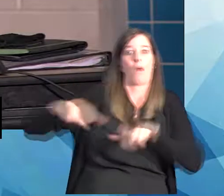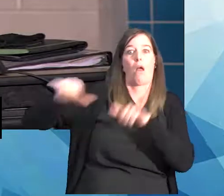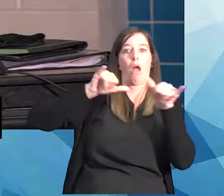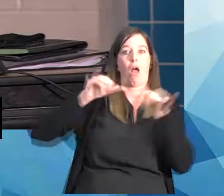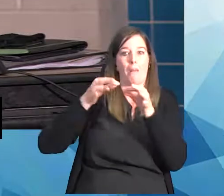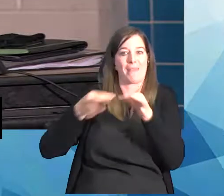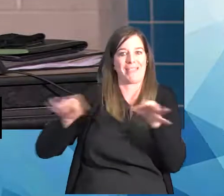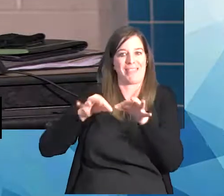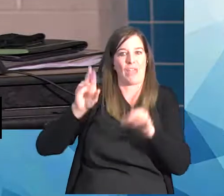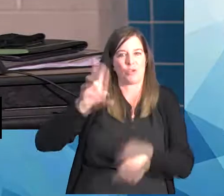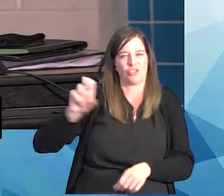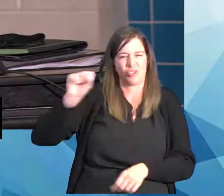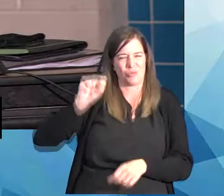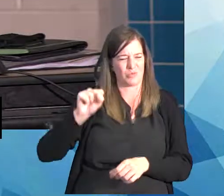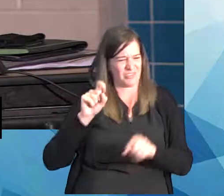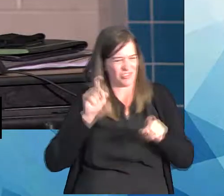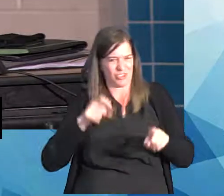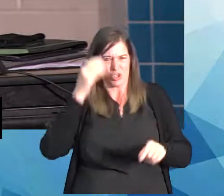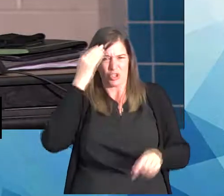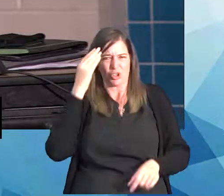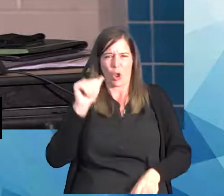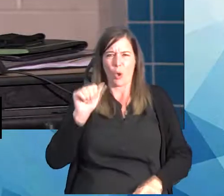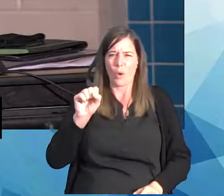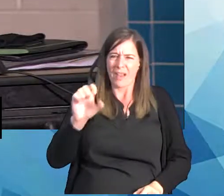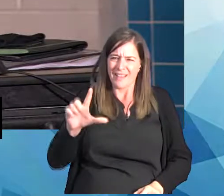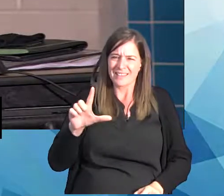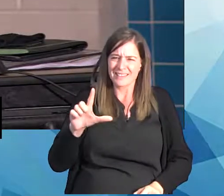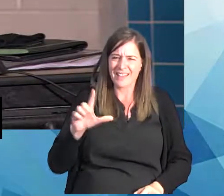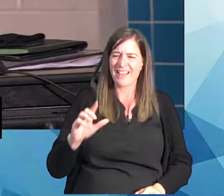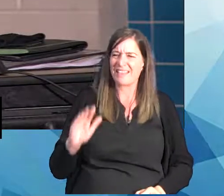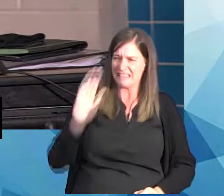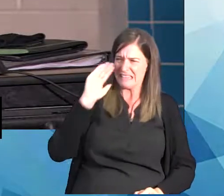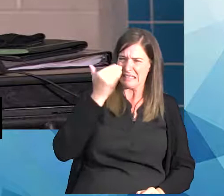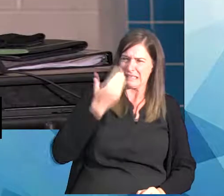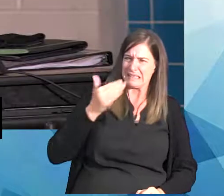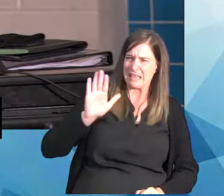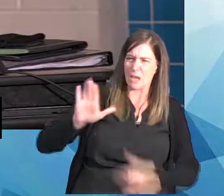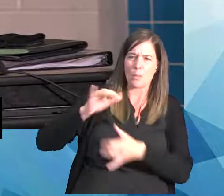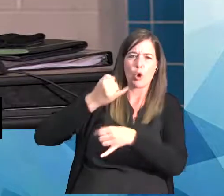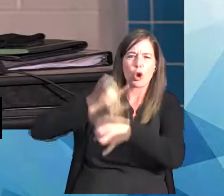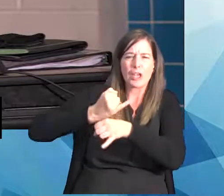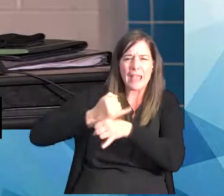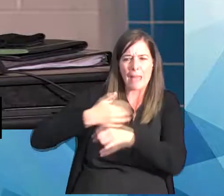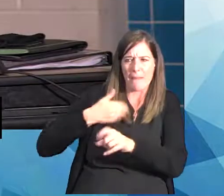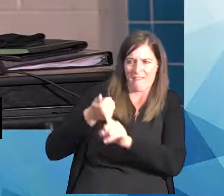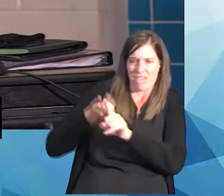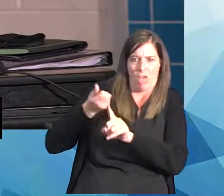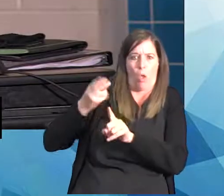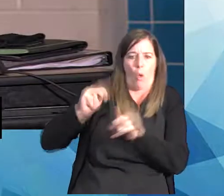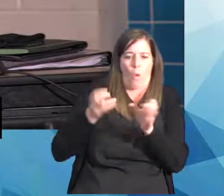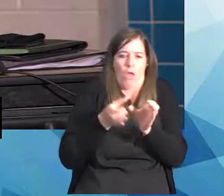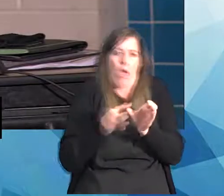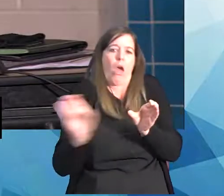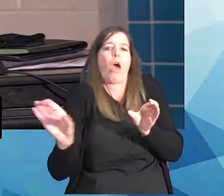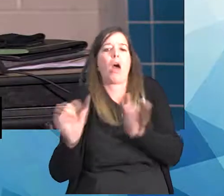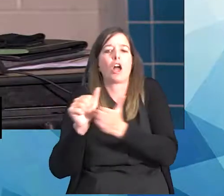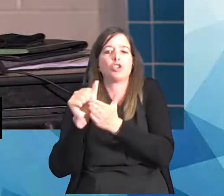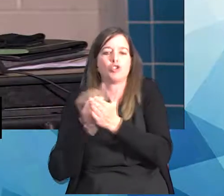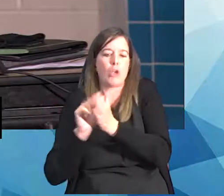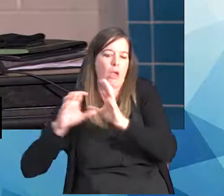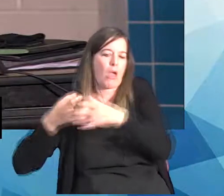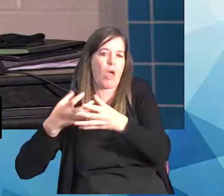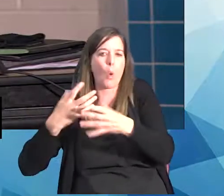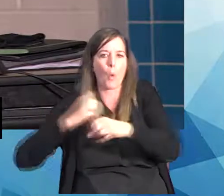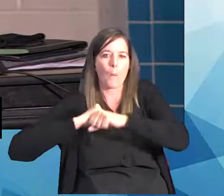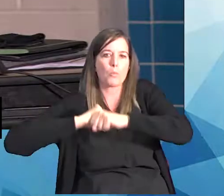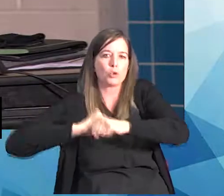of the deaf school? Why does it appear as though her campus has its own agenda, to protect itself and not move with advancements